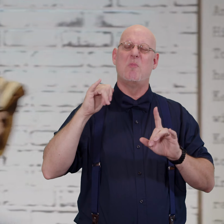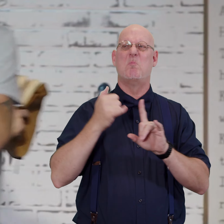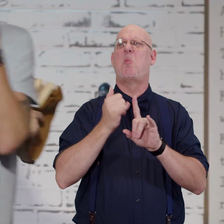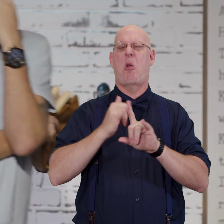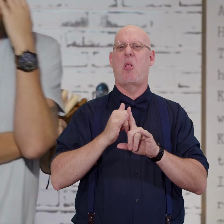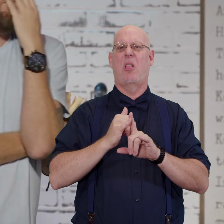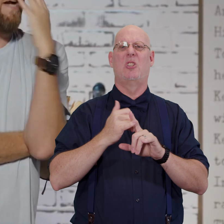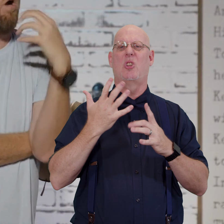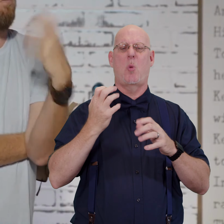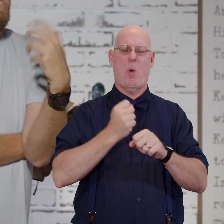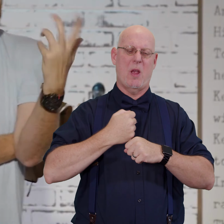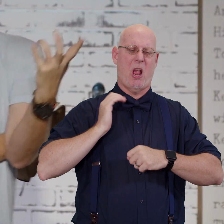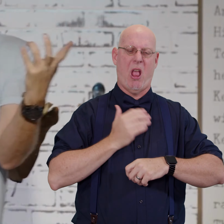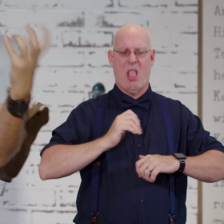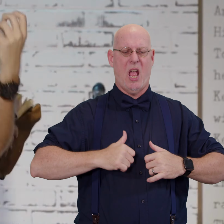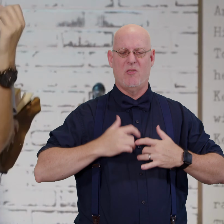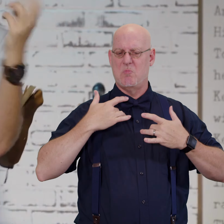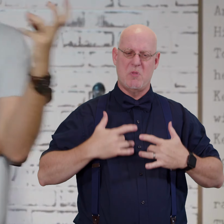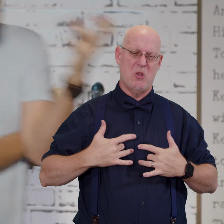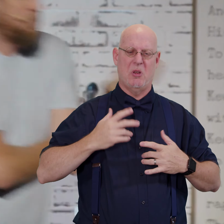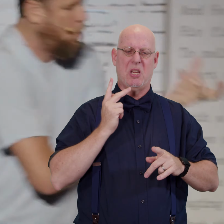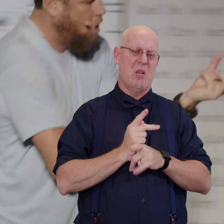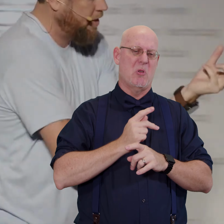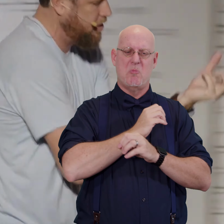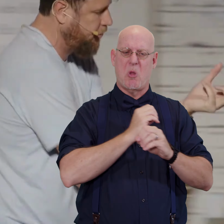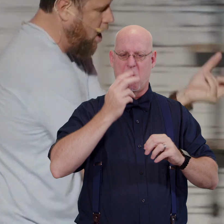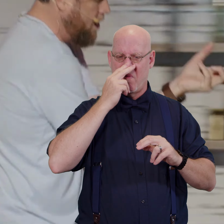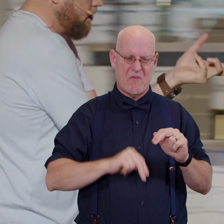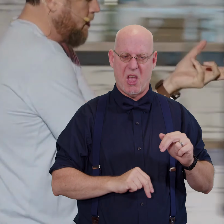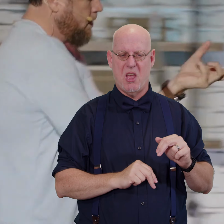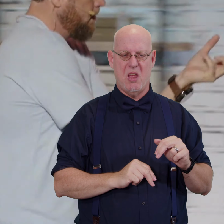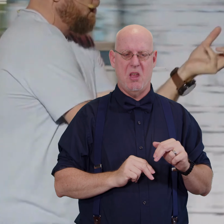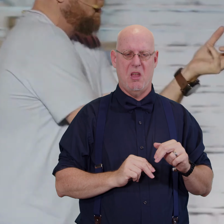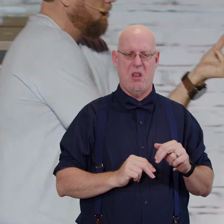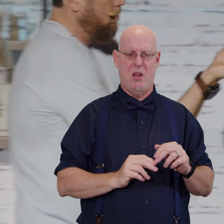just out to make our lives miserable. He wants to keep us from all that is fun.